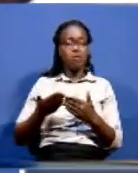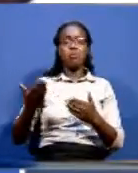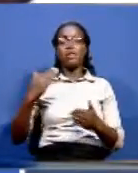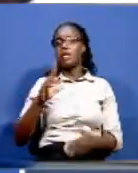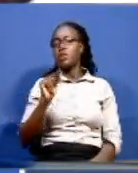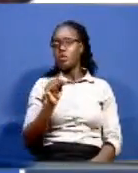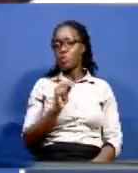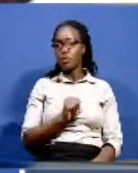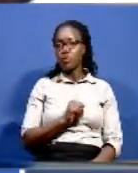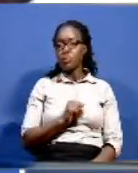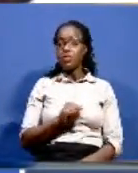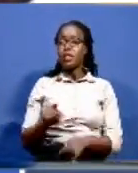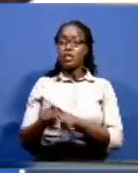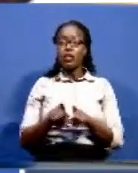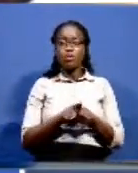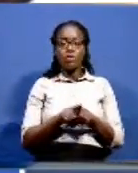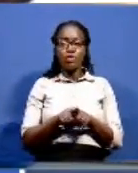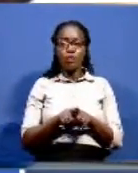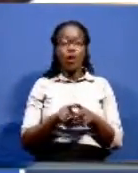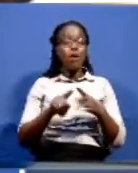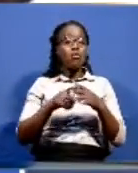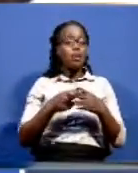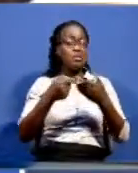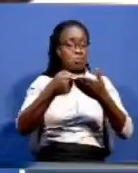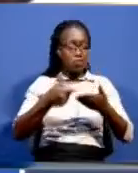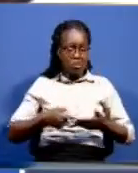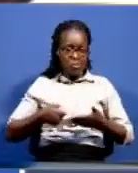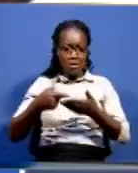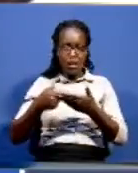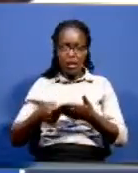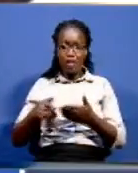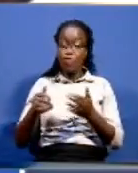will also attend or begin dialoguing